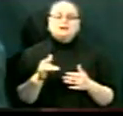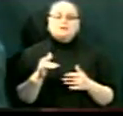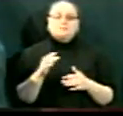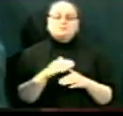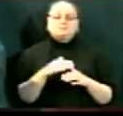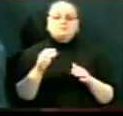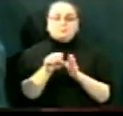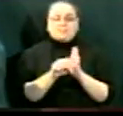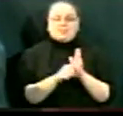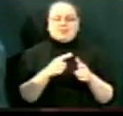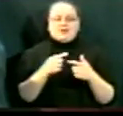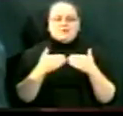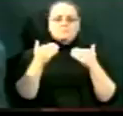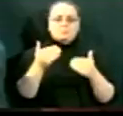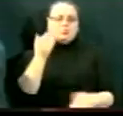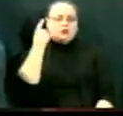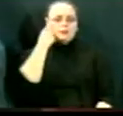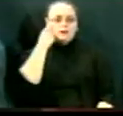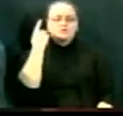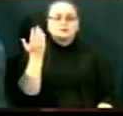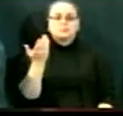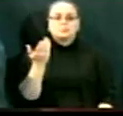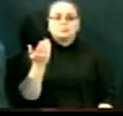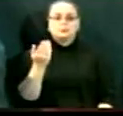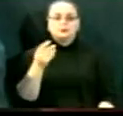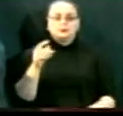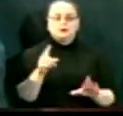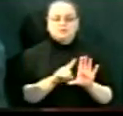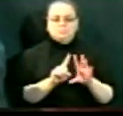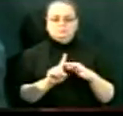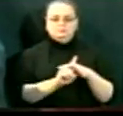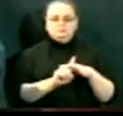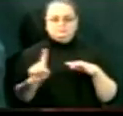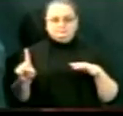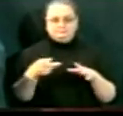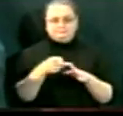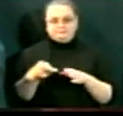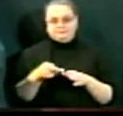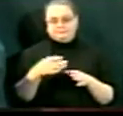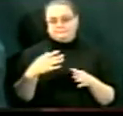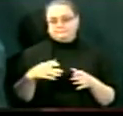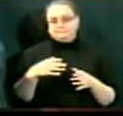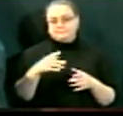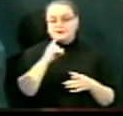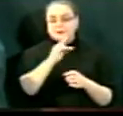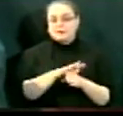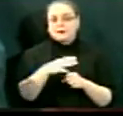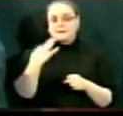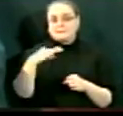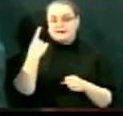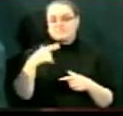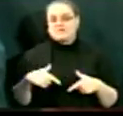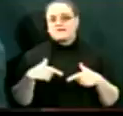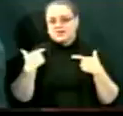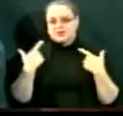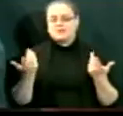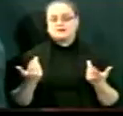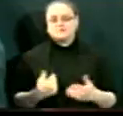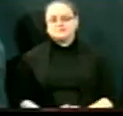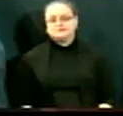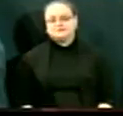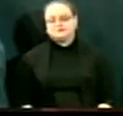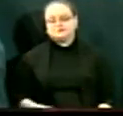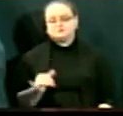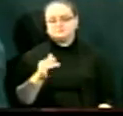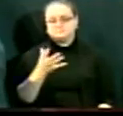being forward in thought so that when we walk away from this profession, we're guaranteed a benefit for life. I